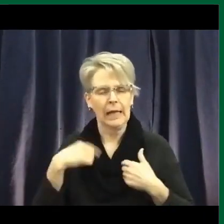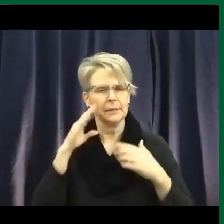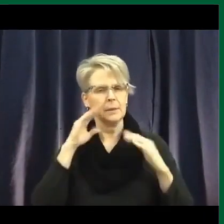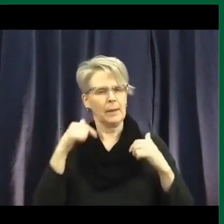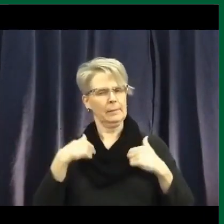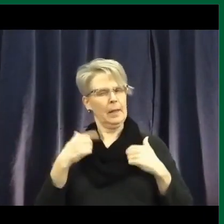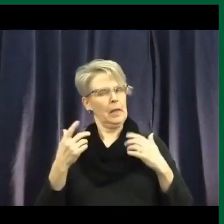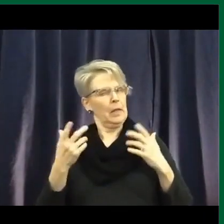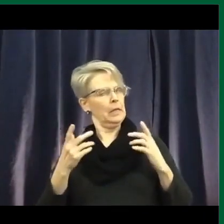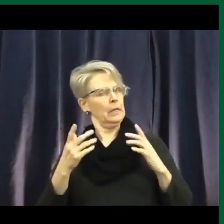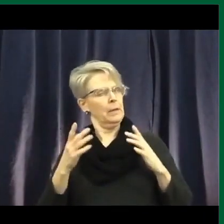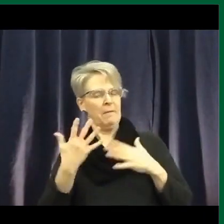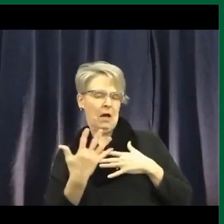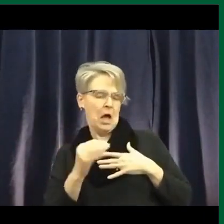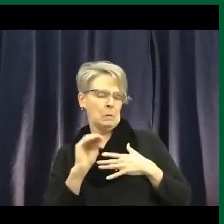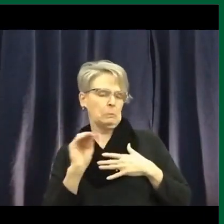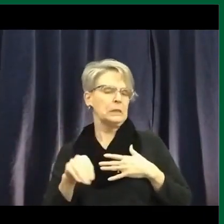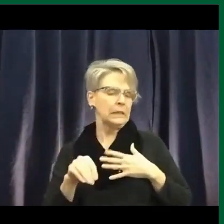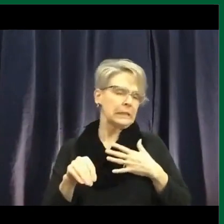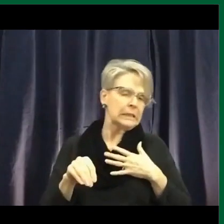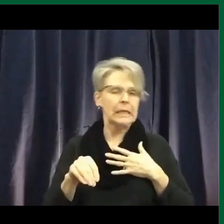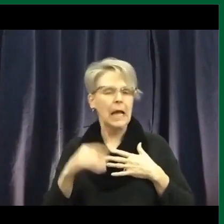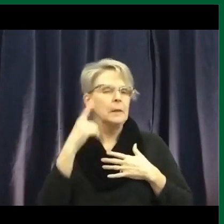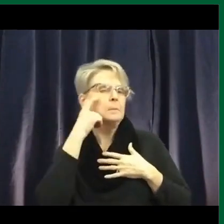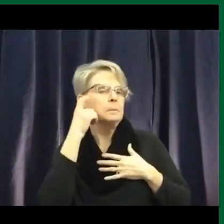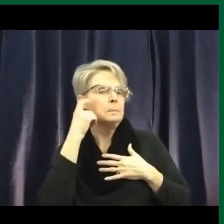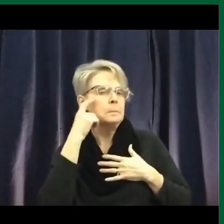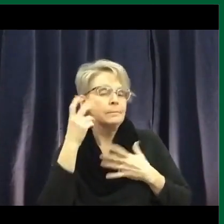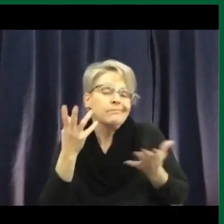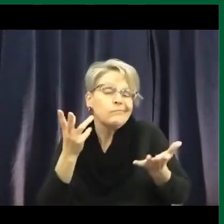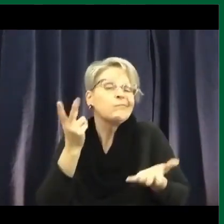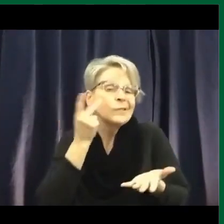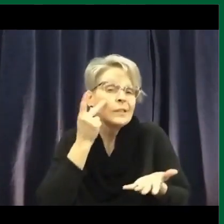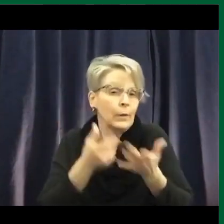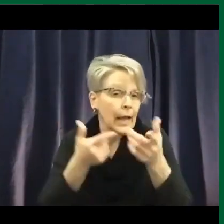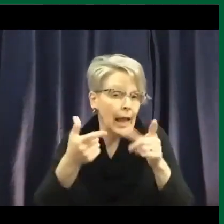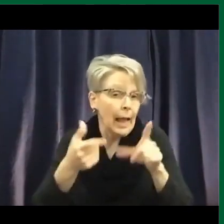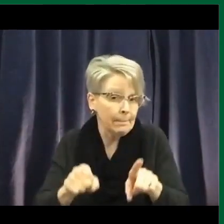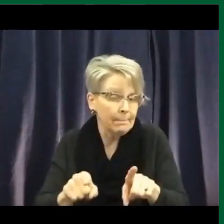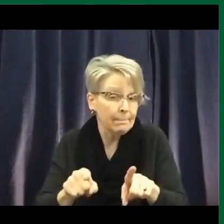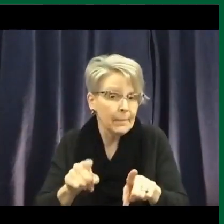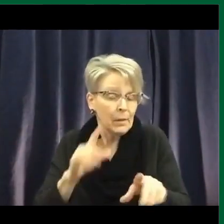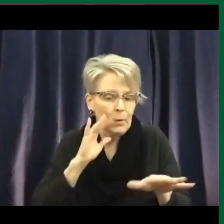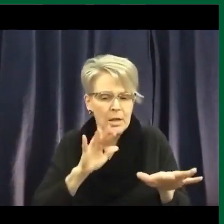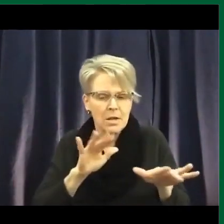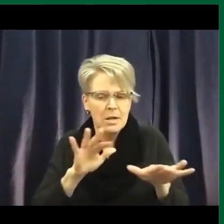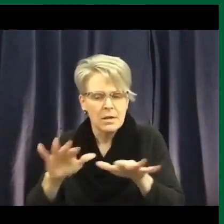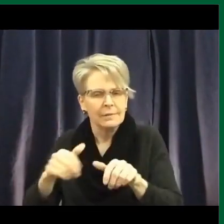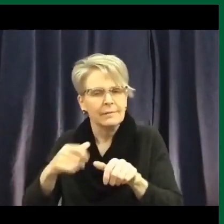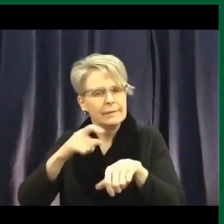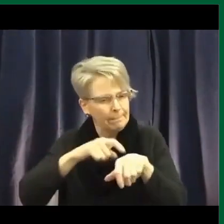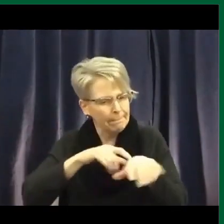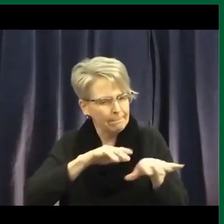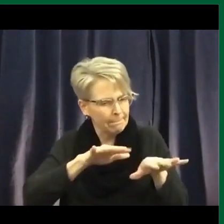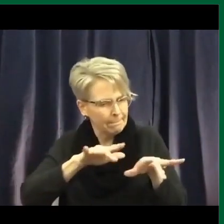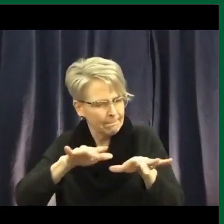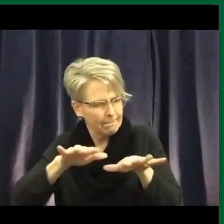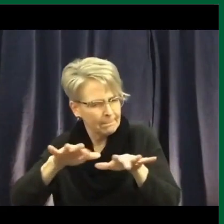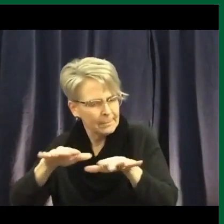5% mark. But we will see, and this will evolve both over time, and this will